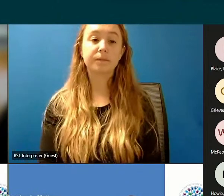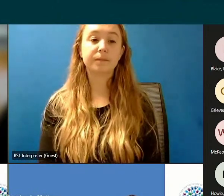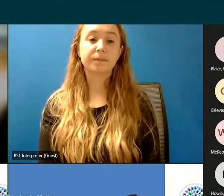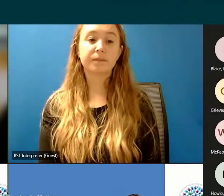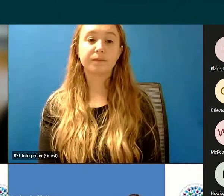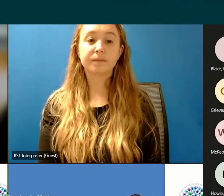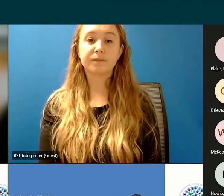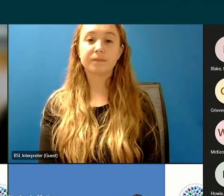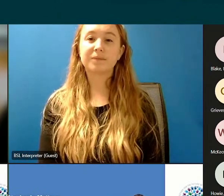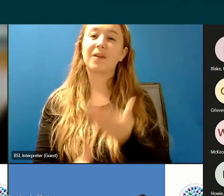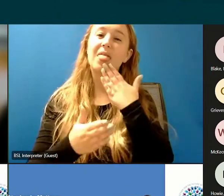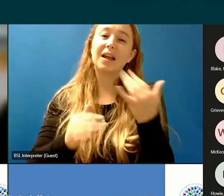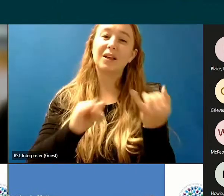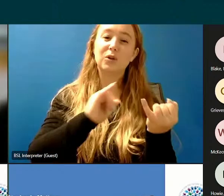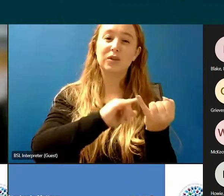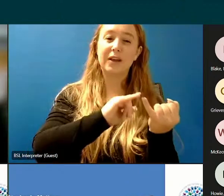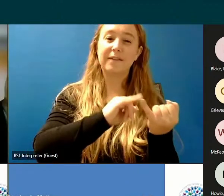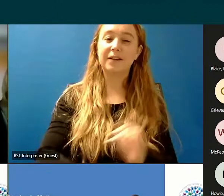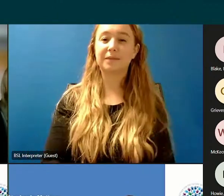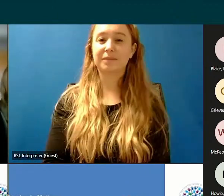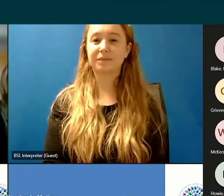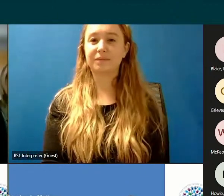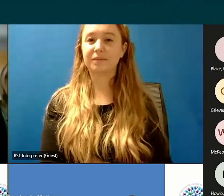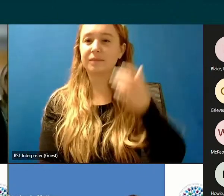Thank you, Stephanie.